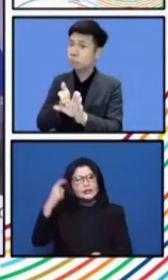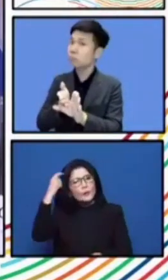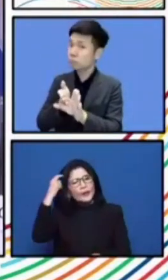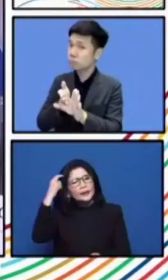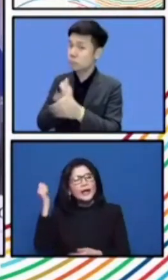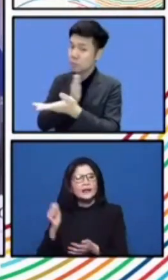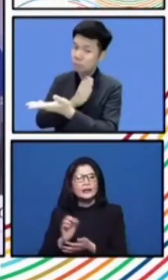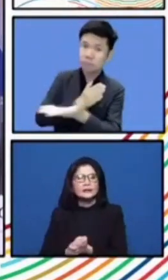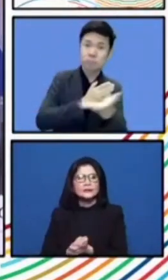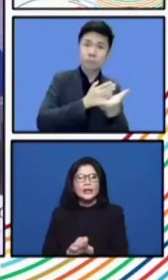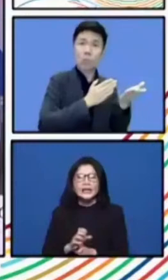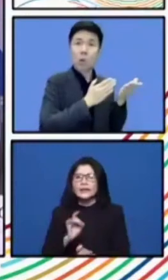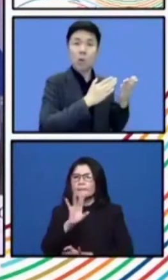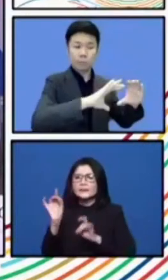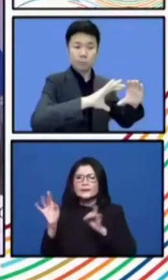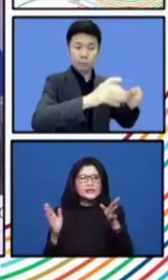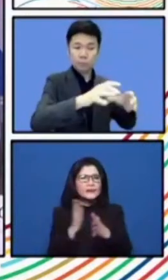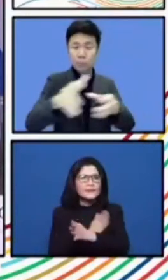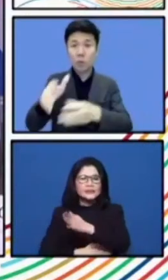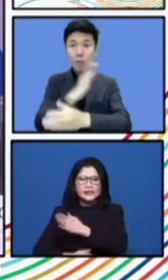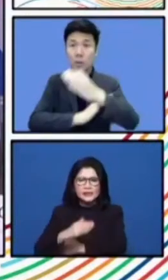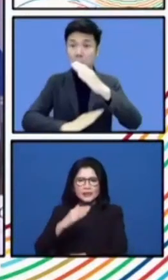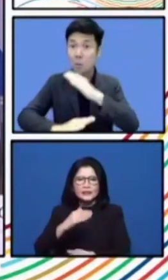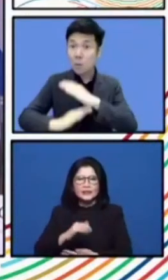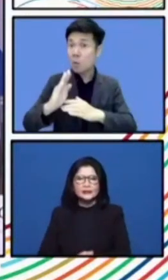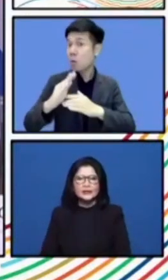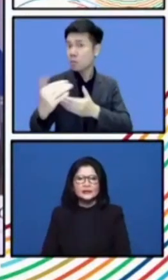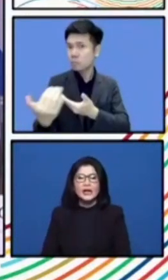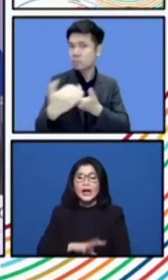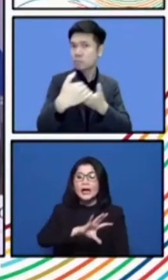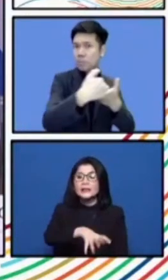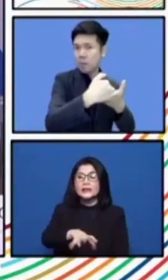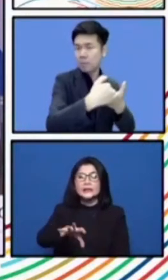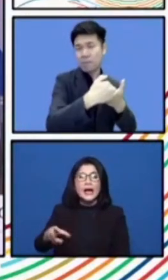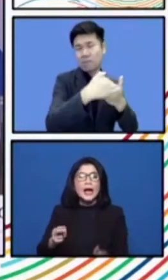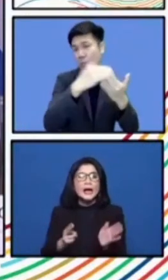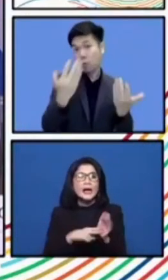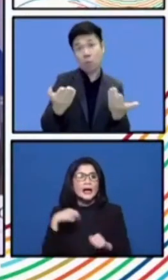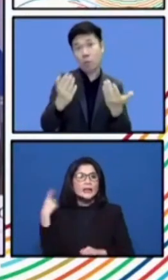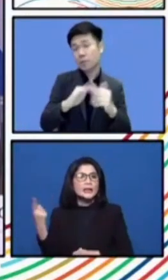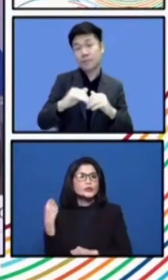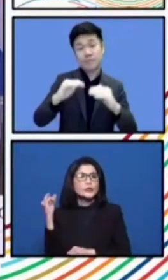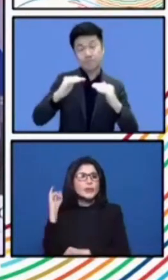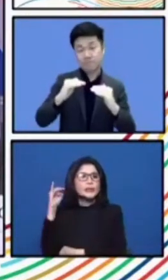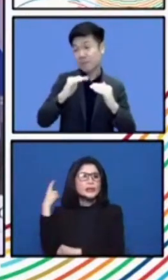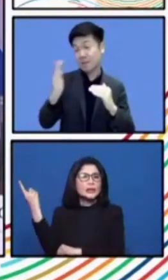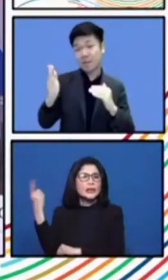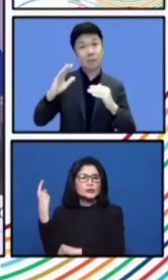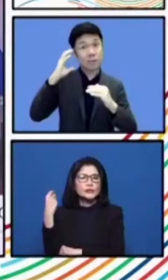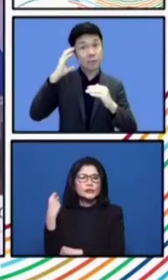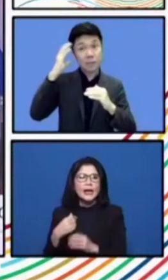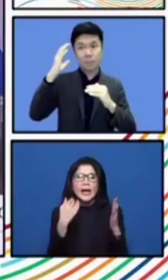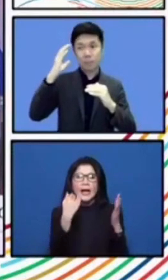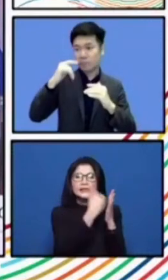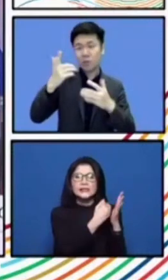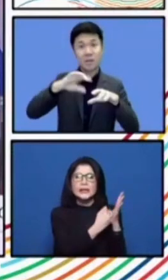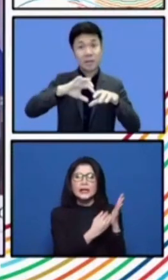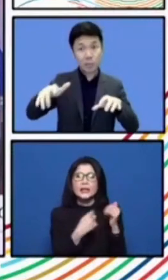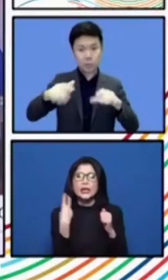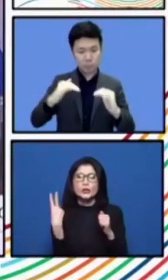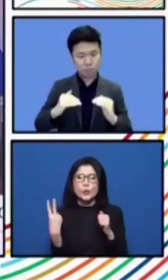diversity of persons with disability at local National Regional and international level second requirement is